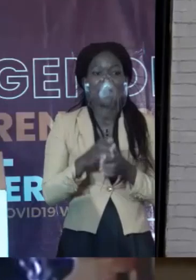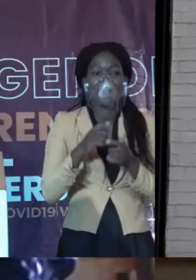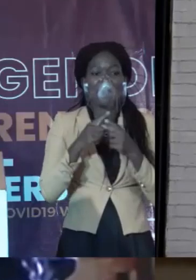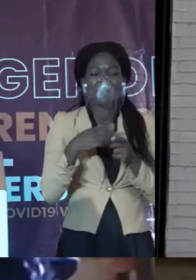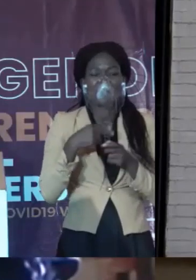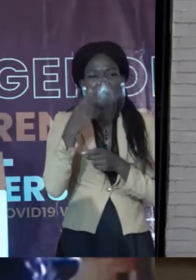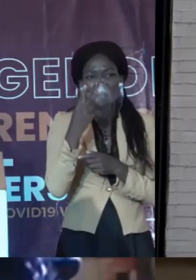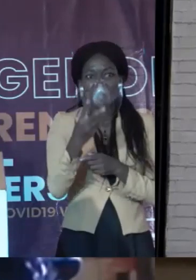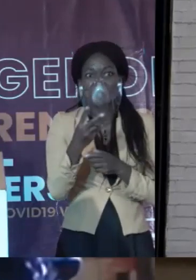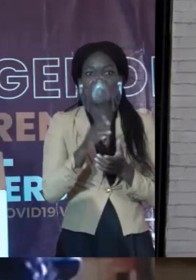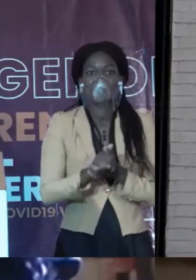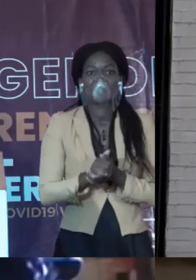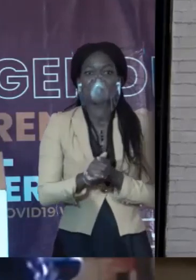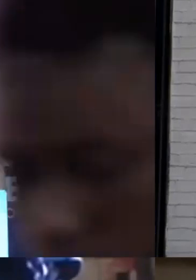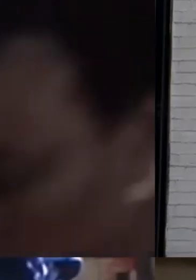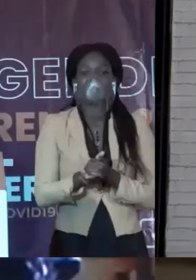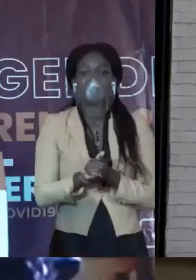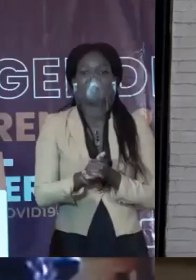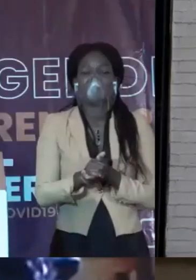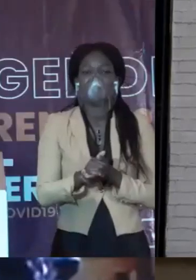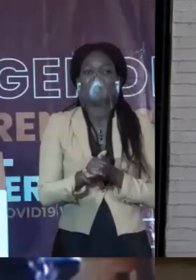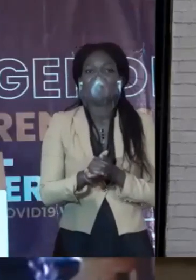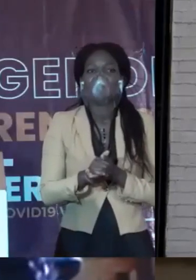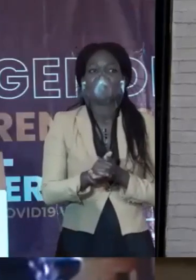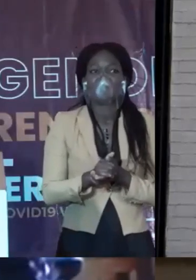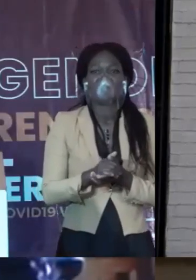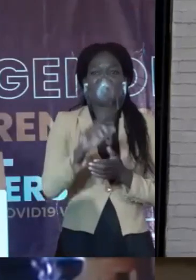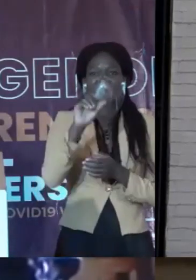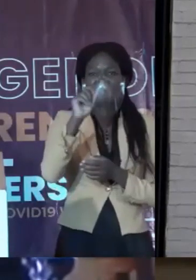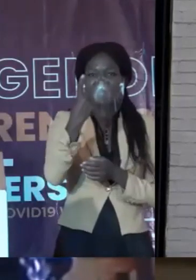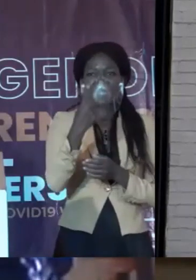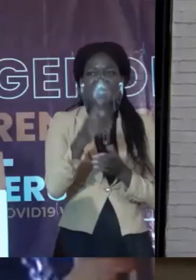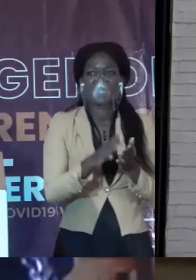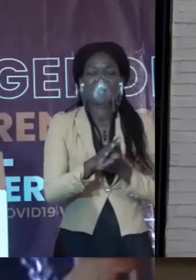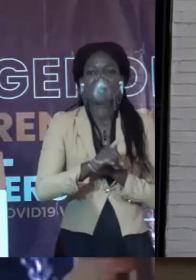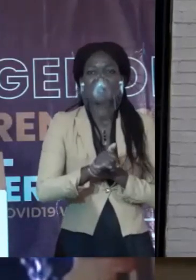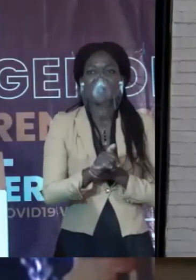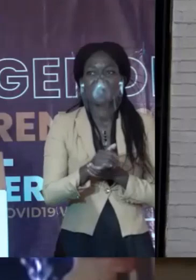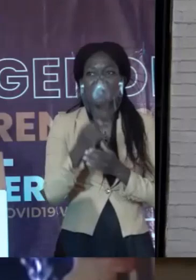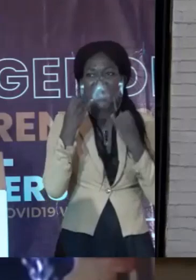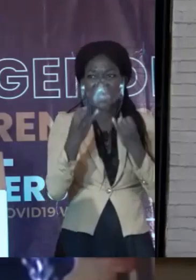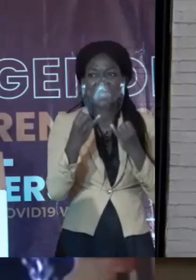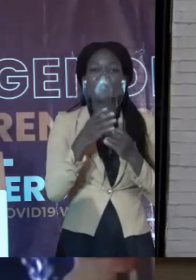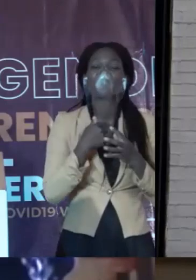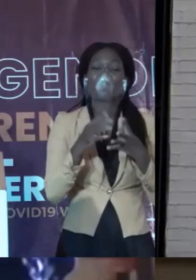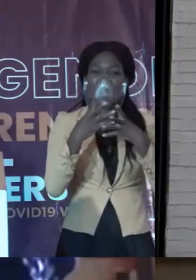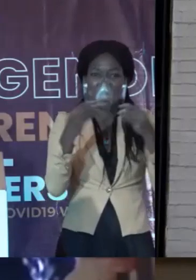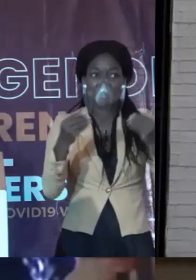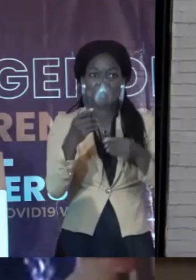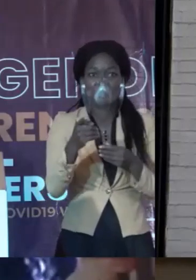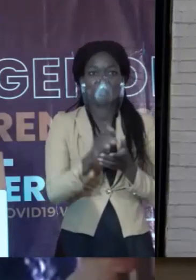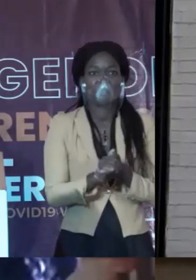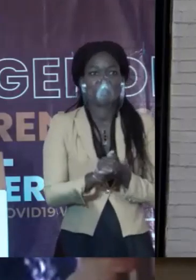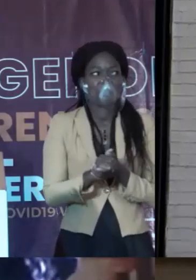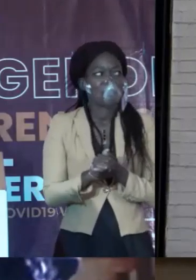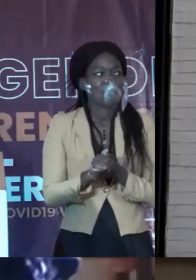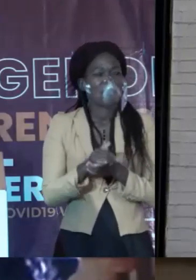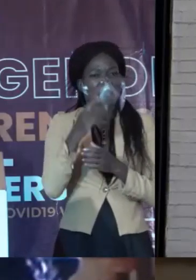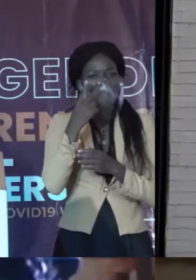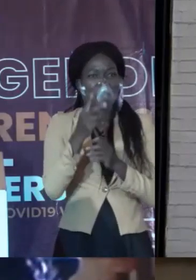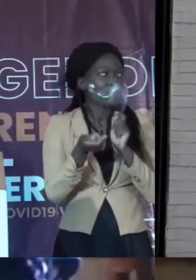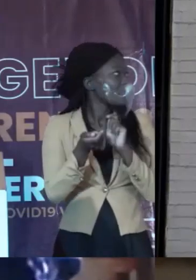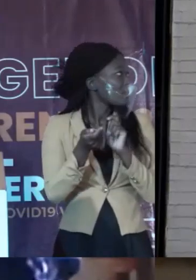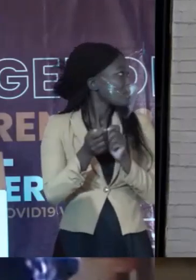that the first and foremost issues that we should deal with are regulatory, because you can